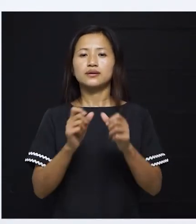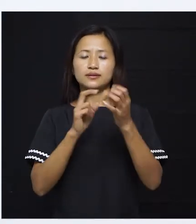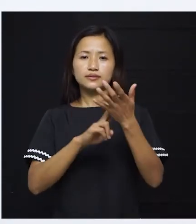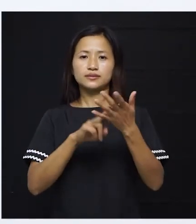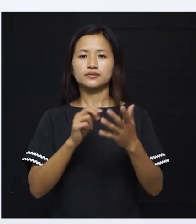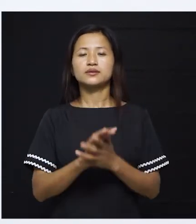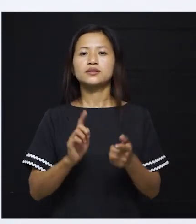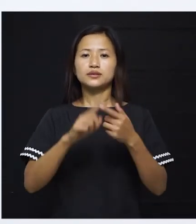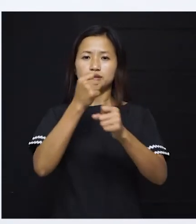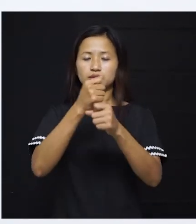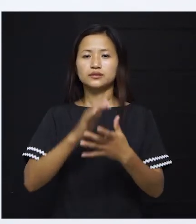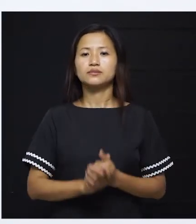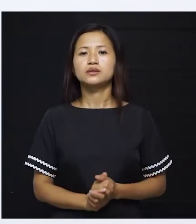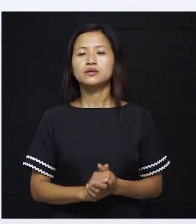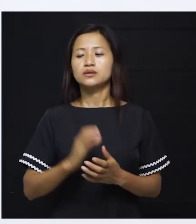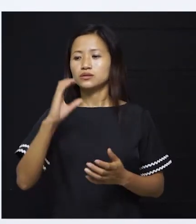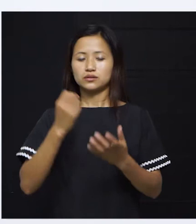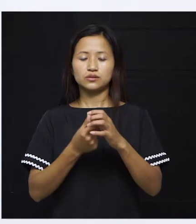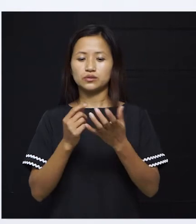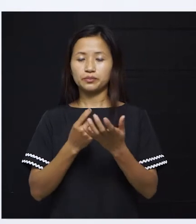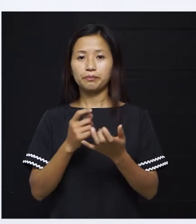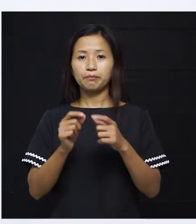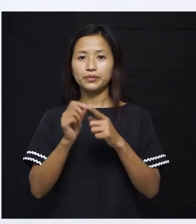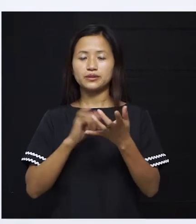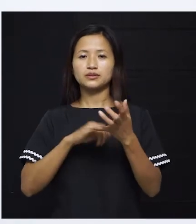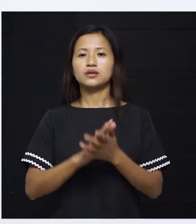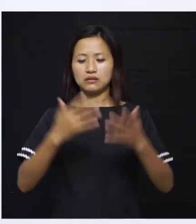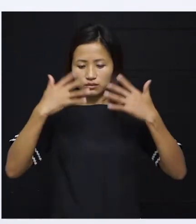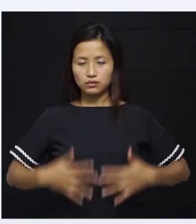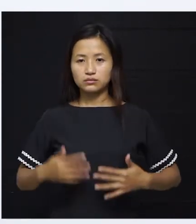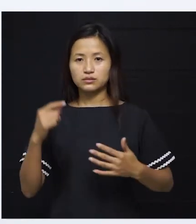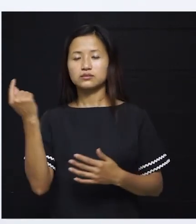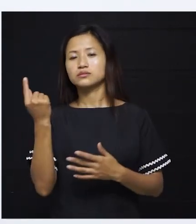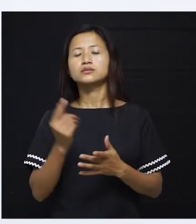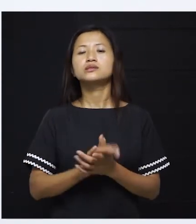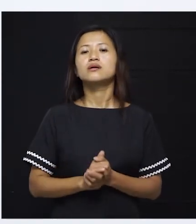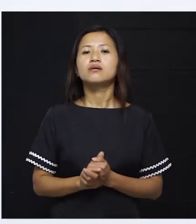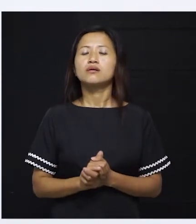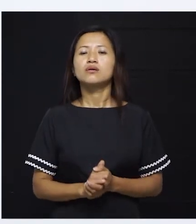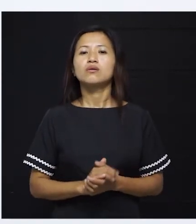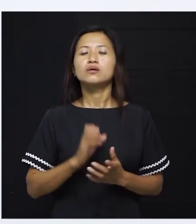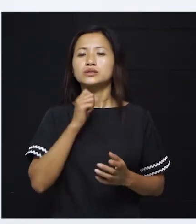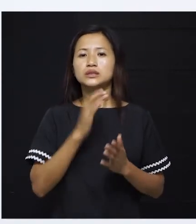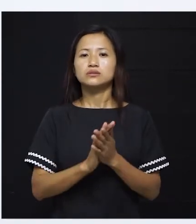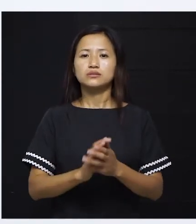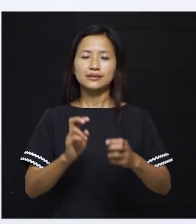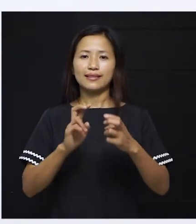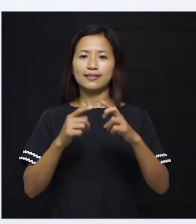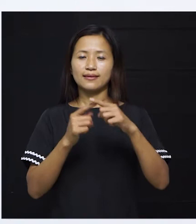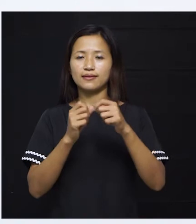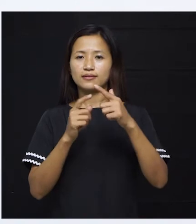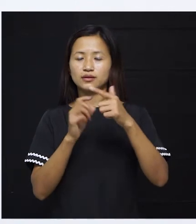ancestors, like for example, the cups that was used, or the clothes that was used, or I have also told you about the tattoos,